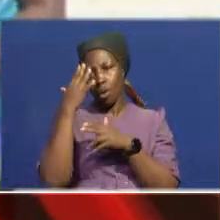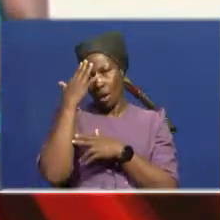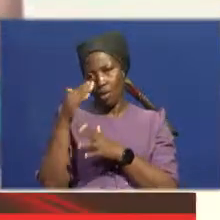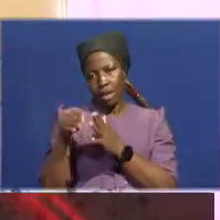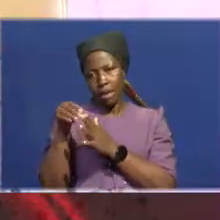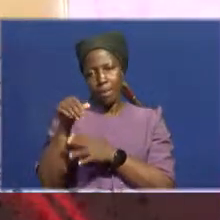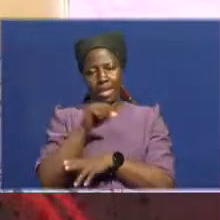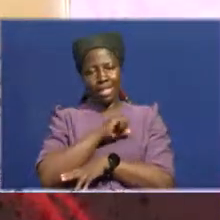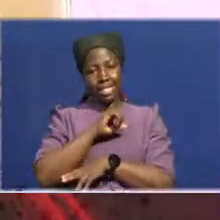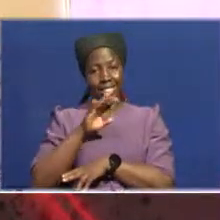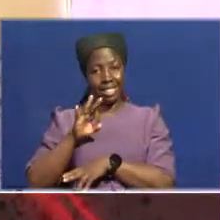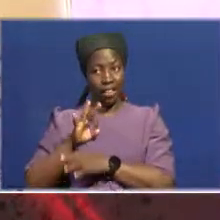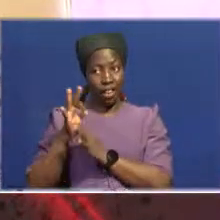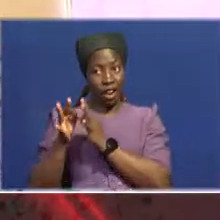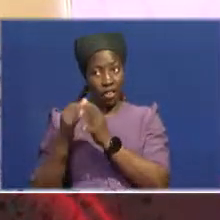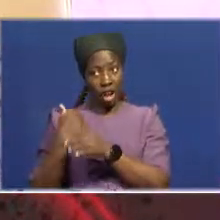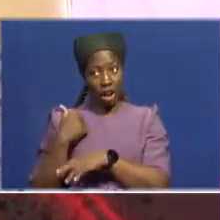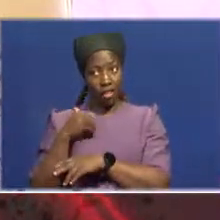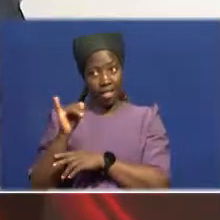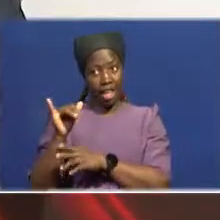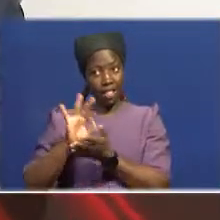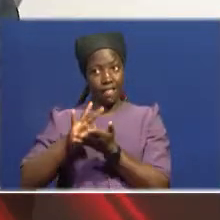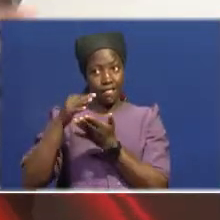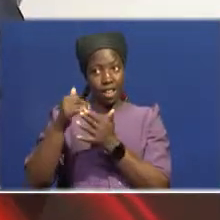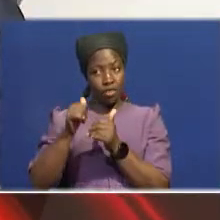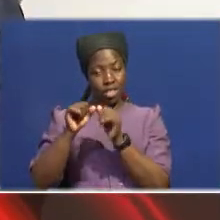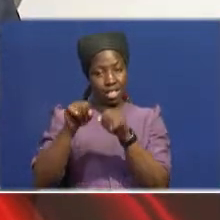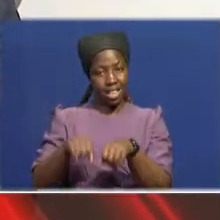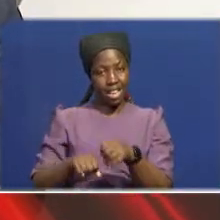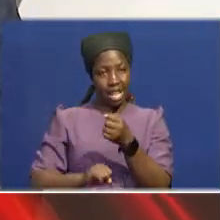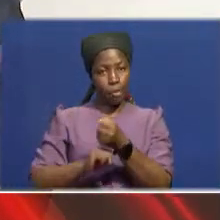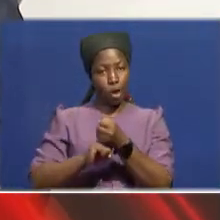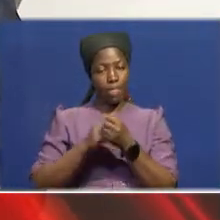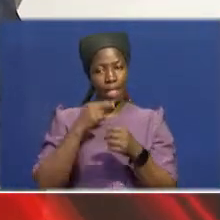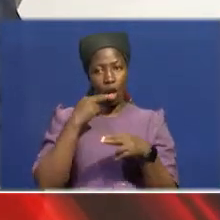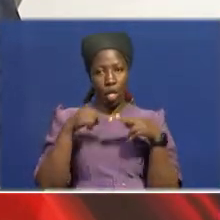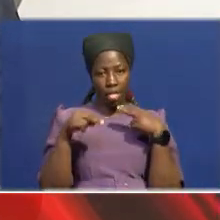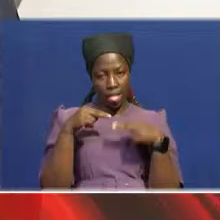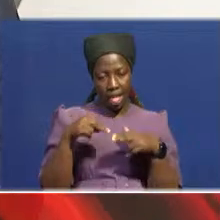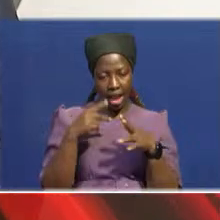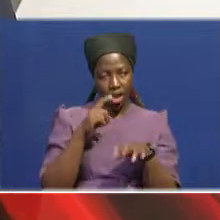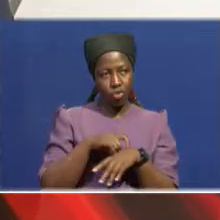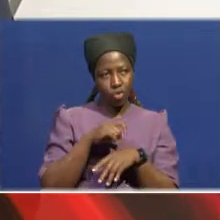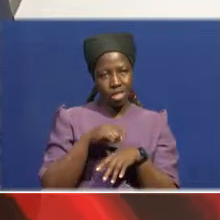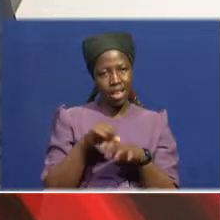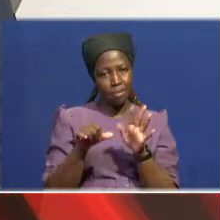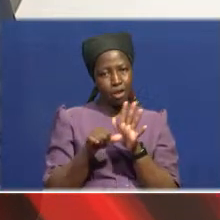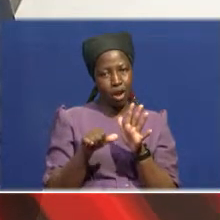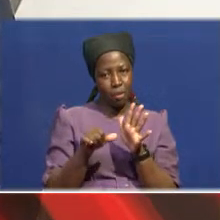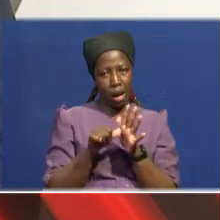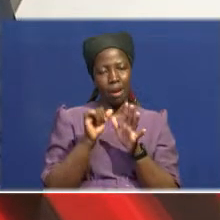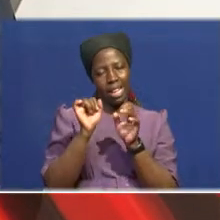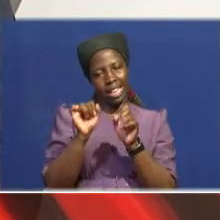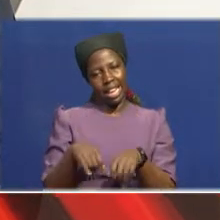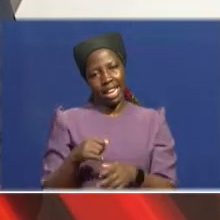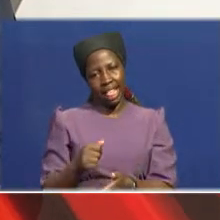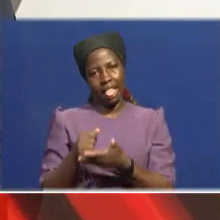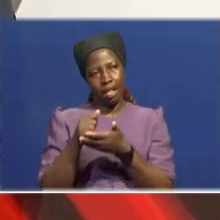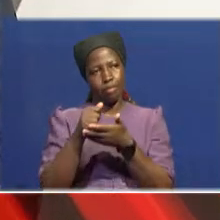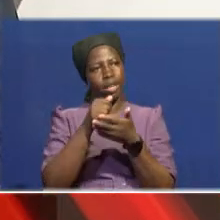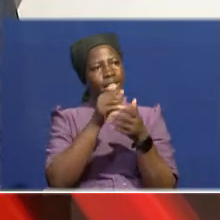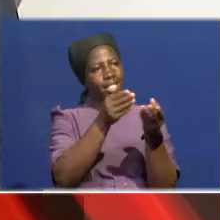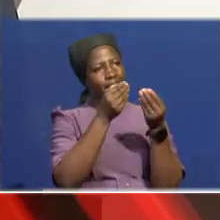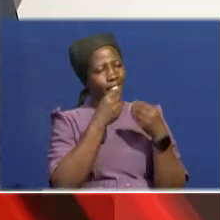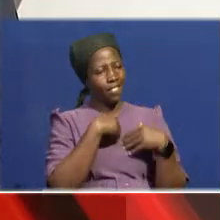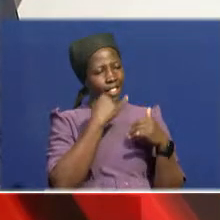have such a fund which can cushion the hospitality during calamities, it can go a long way. Mm-hmm. Yes. Maybe give us your